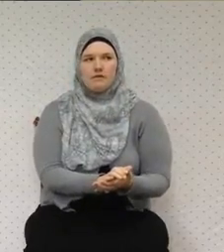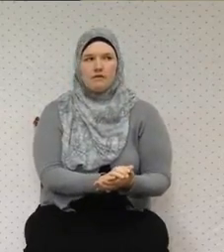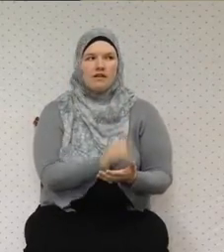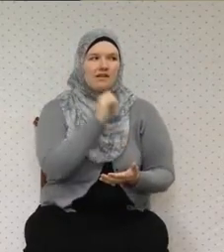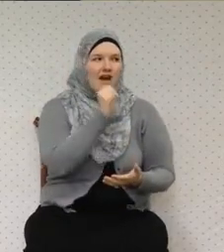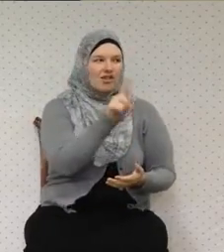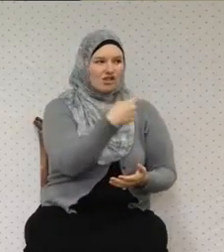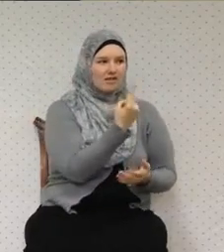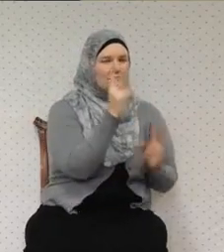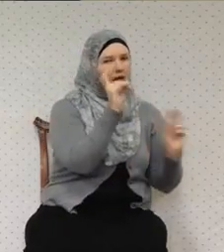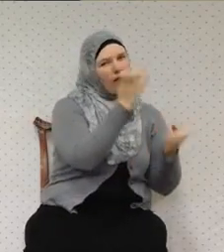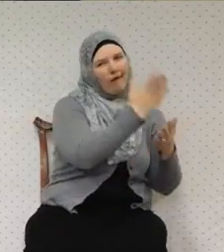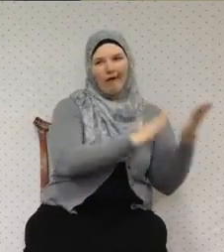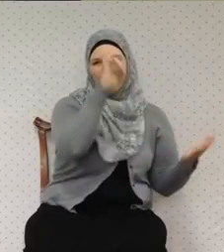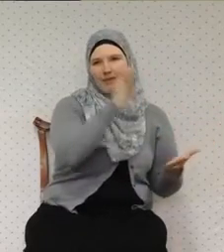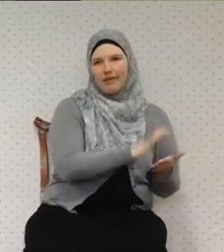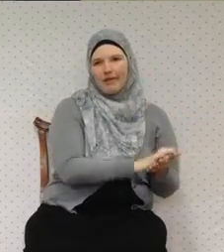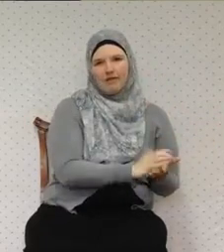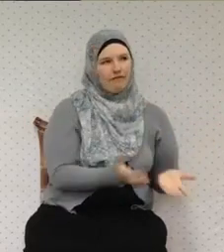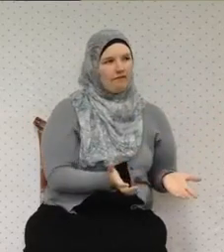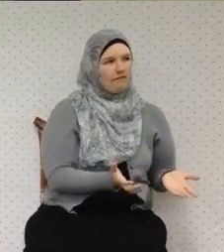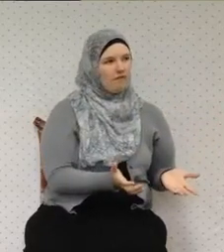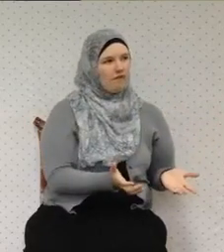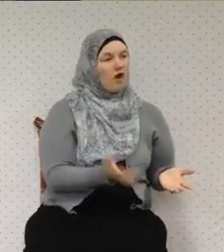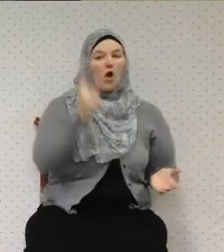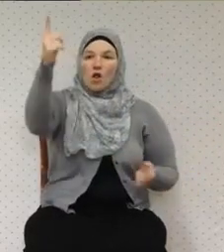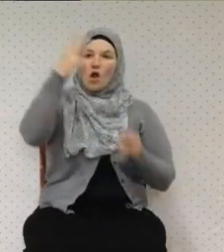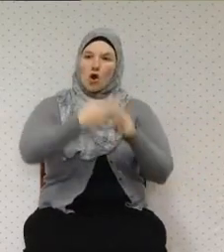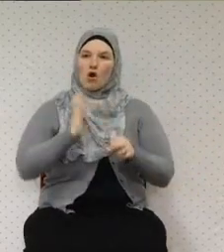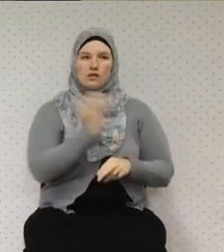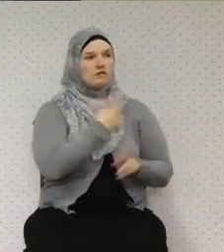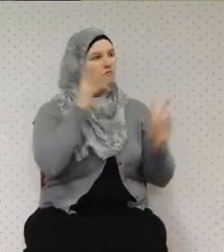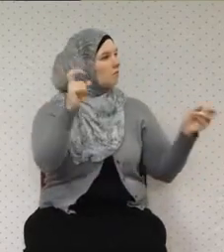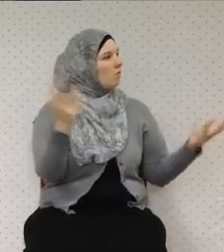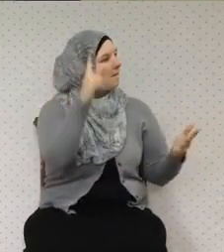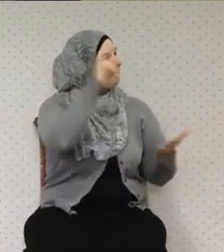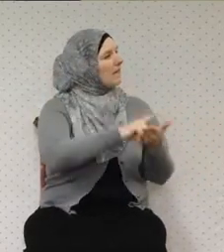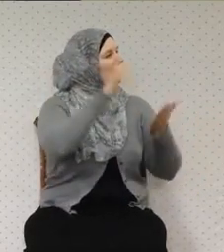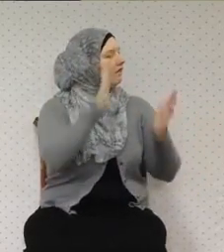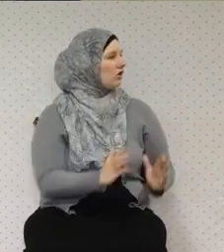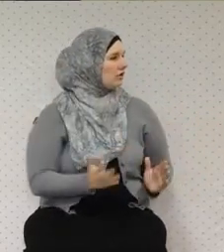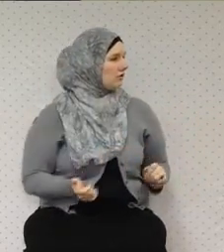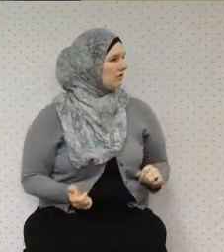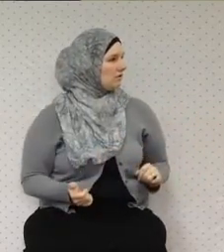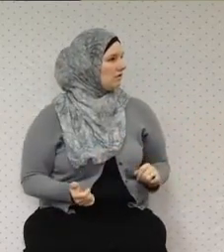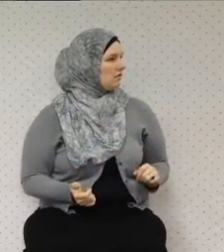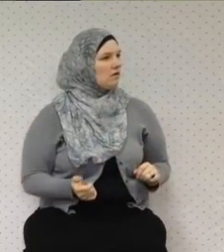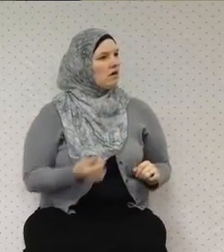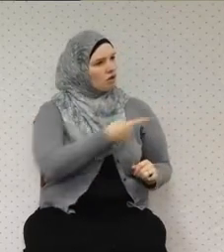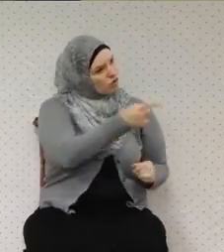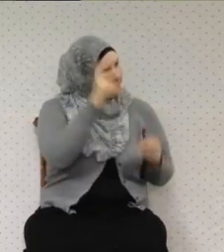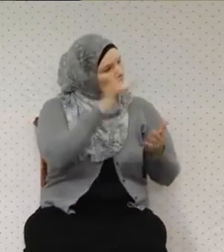Well, he is calling them by being believers. So what does it mean to tell them,